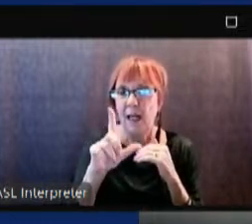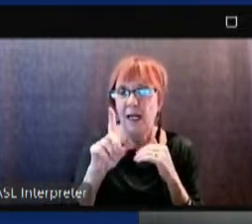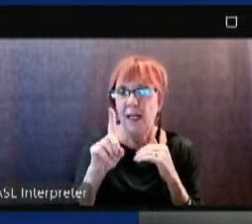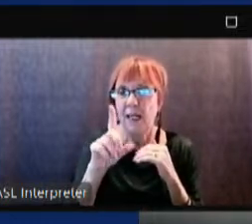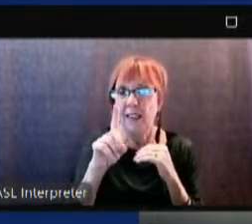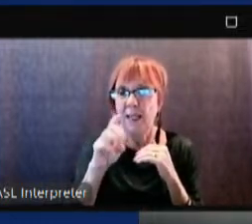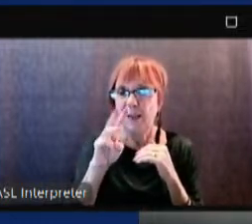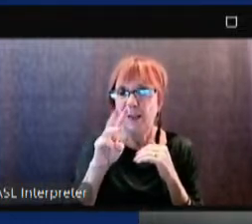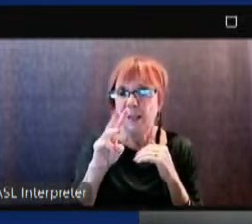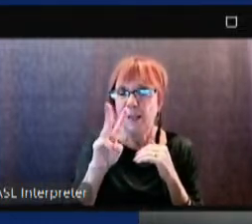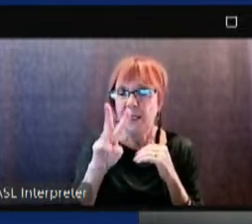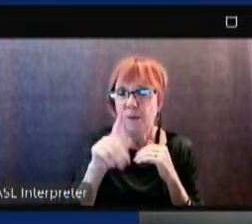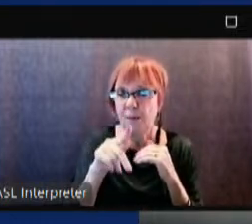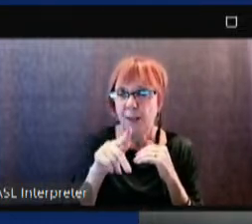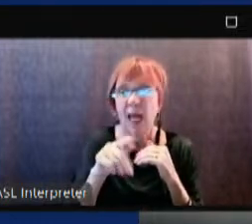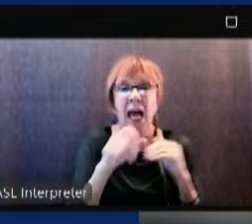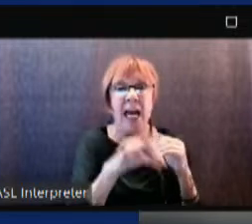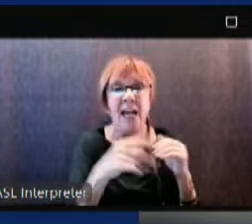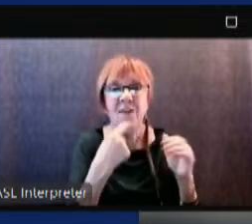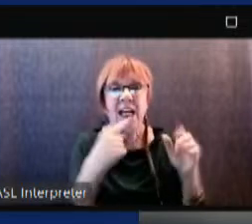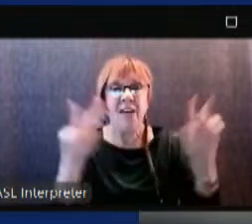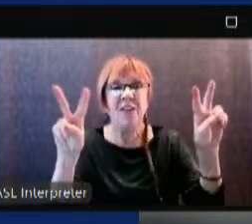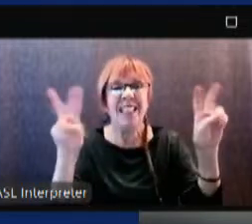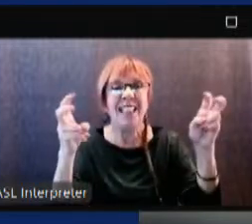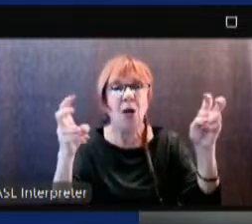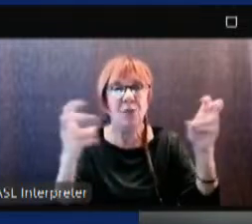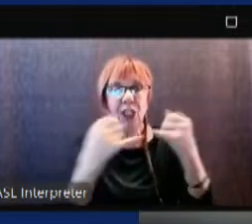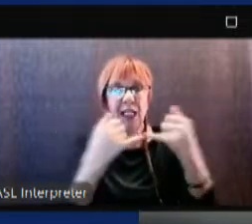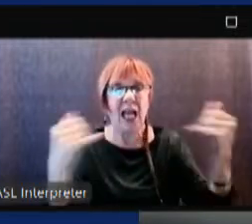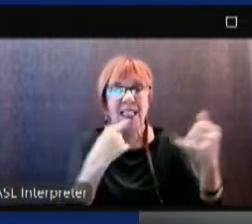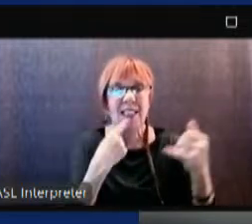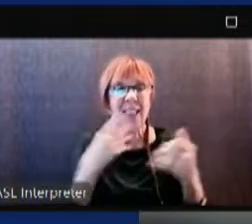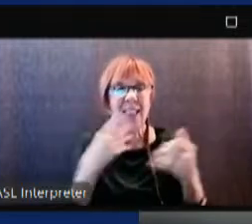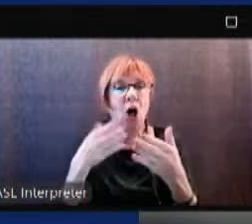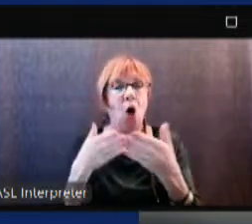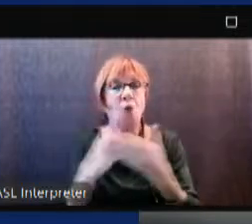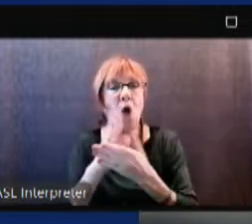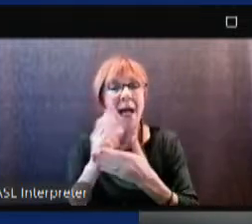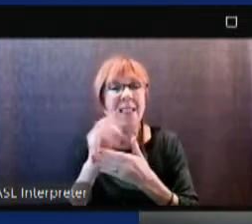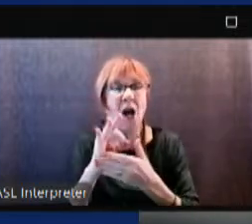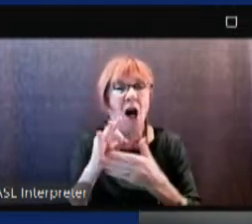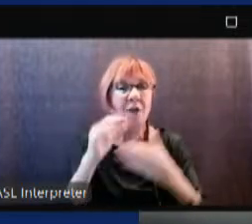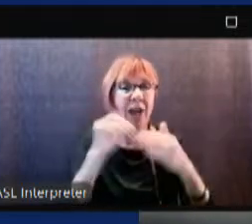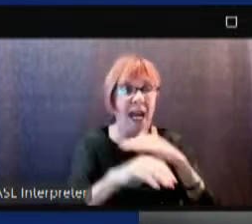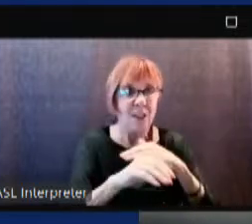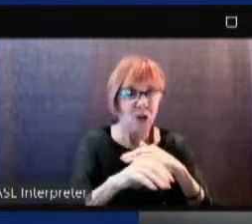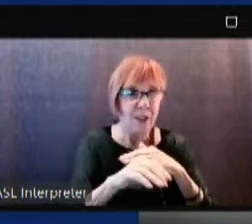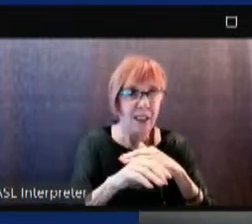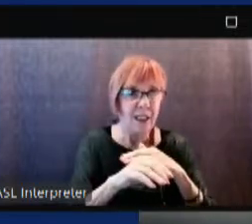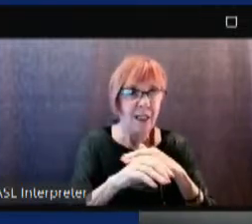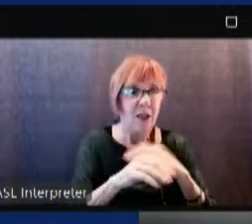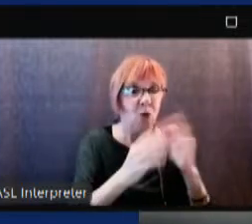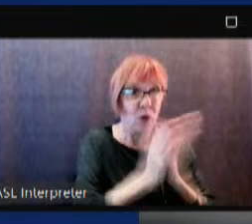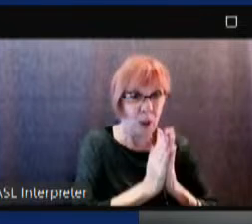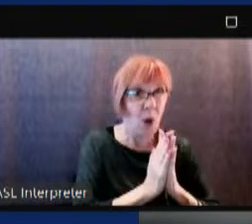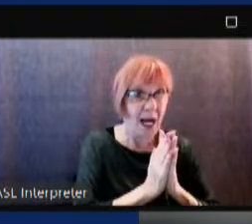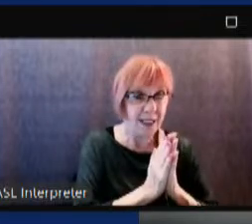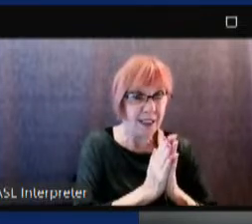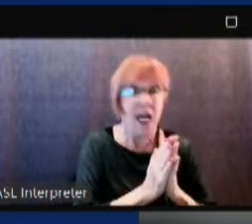request in the subject line. So sometimes you might get a name in front of that and say at